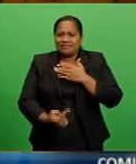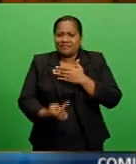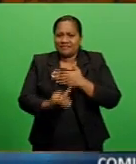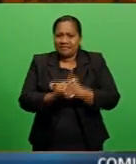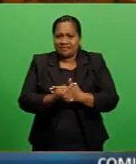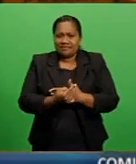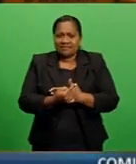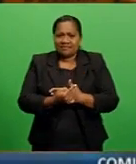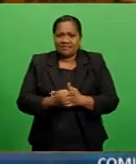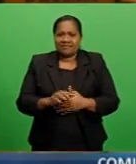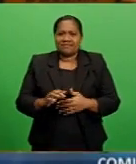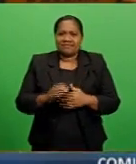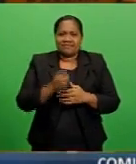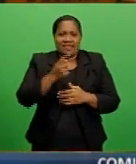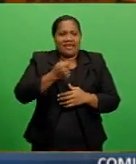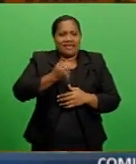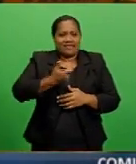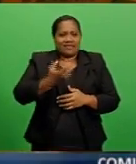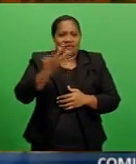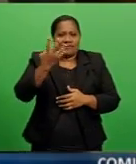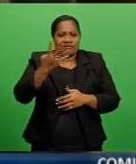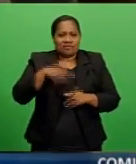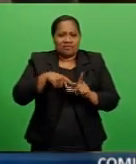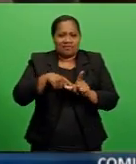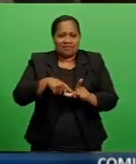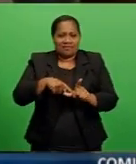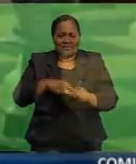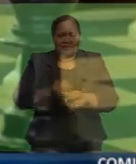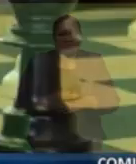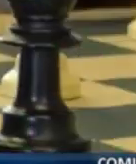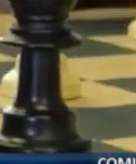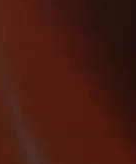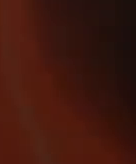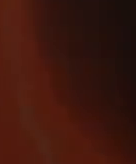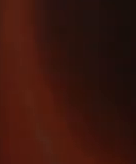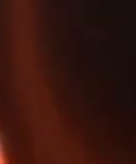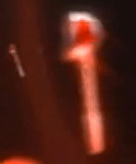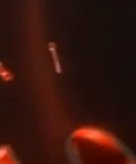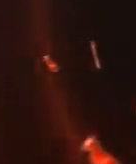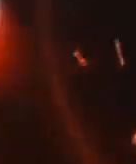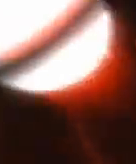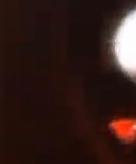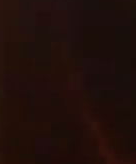And Sikivo triumphs after 14 years. This and more coming up.